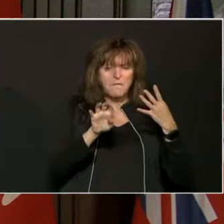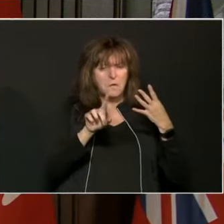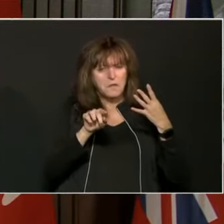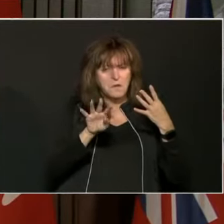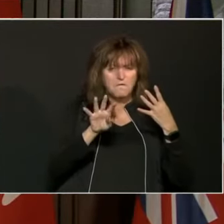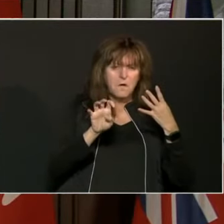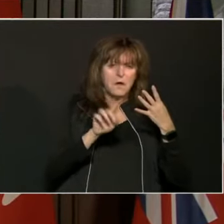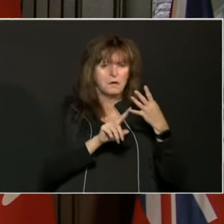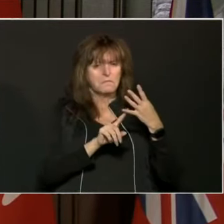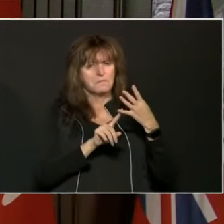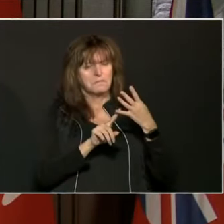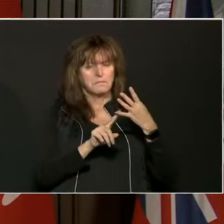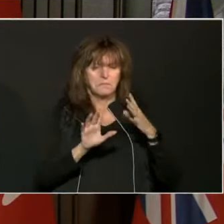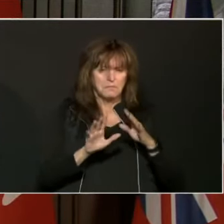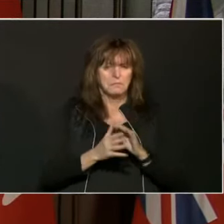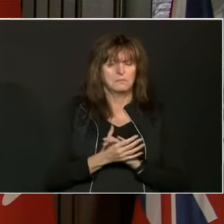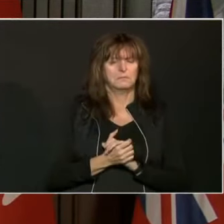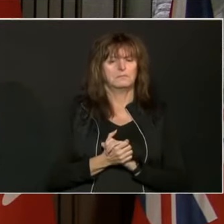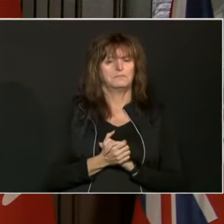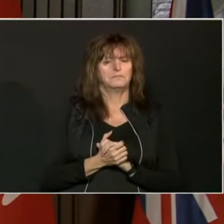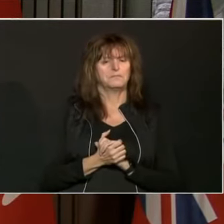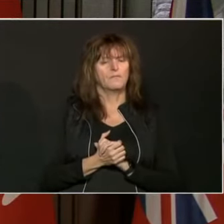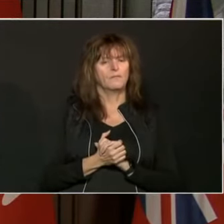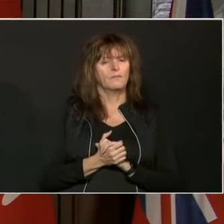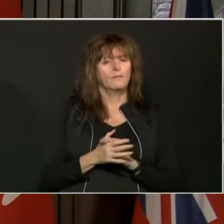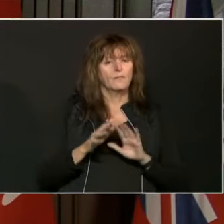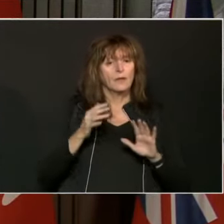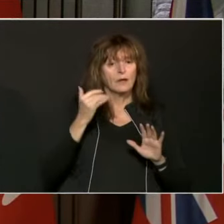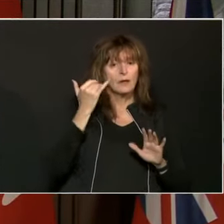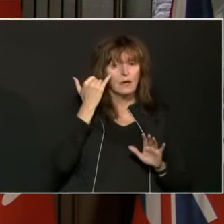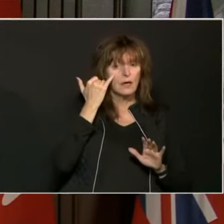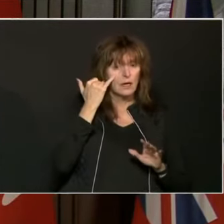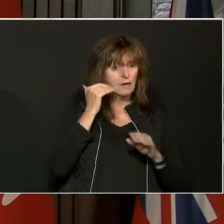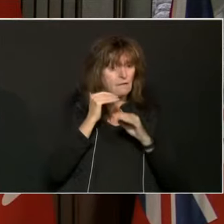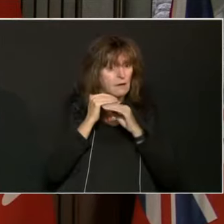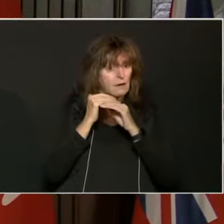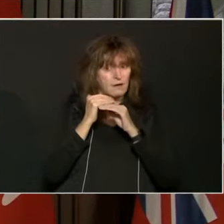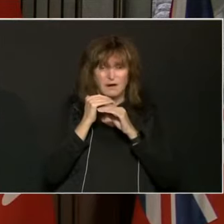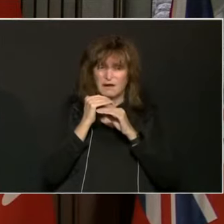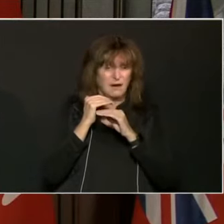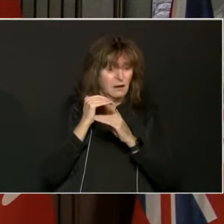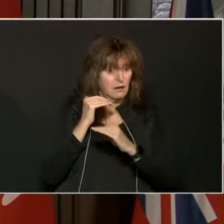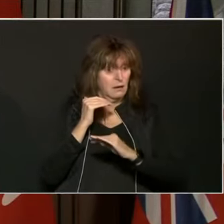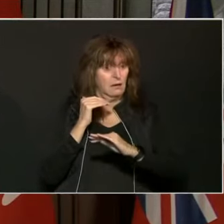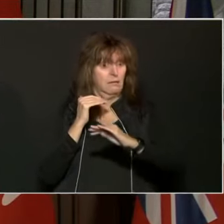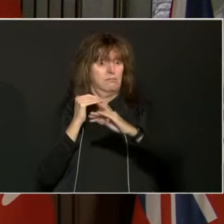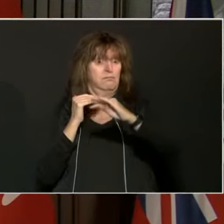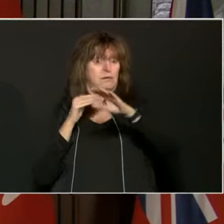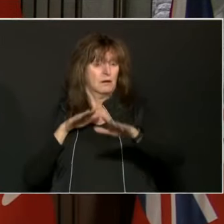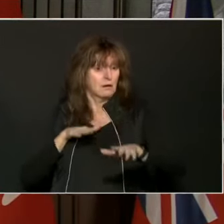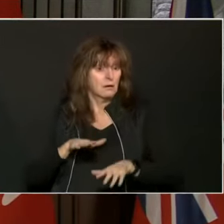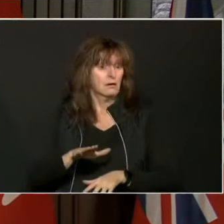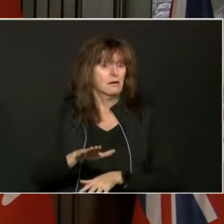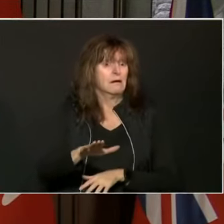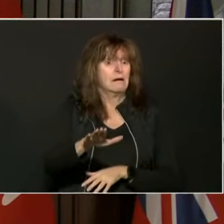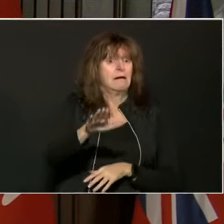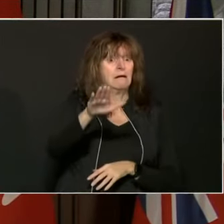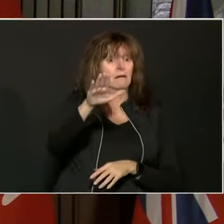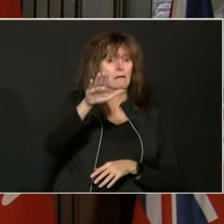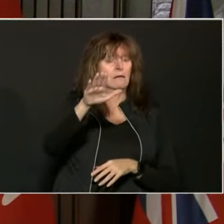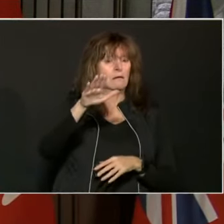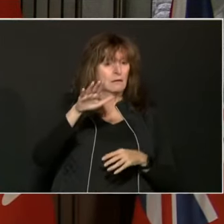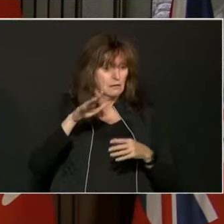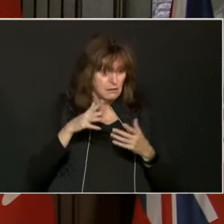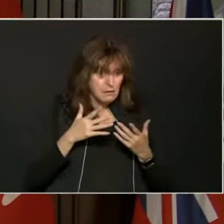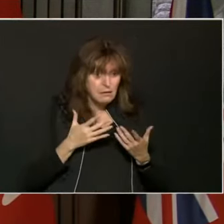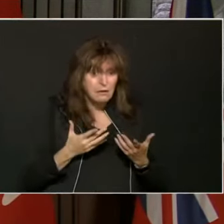it goes in a very bad direction and we see from today on that type of growth that we were seeing 2